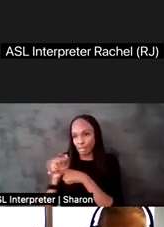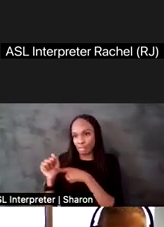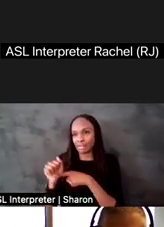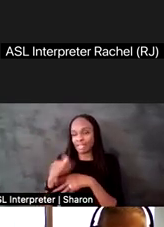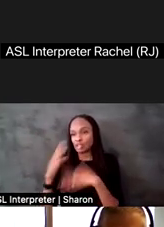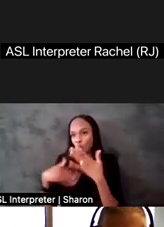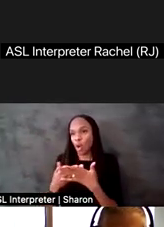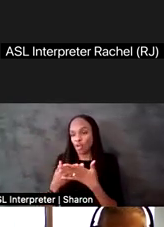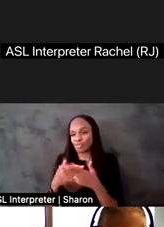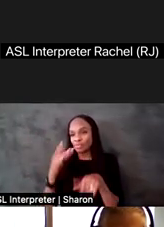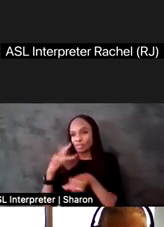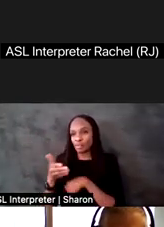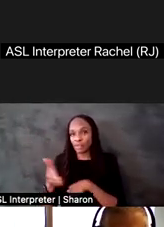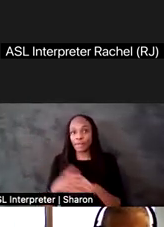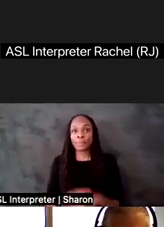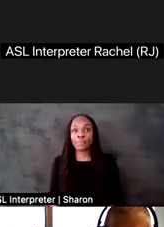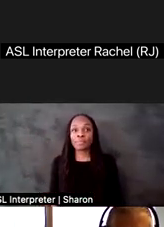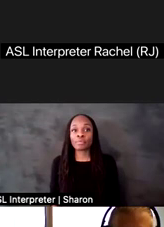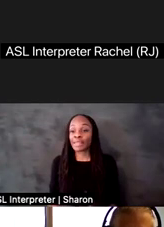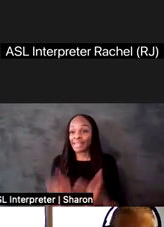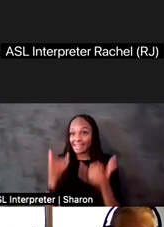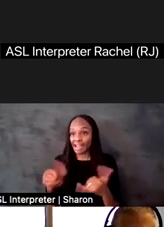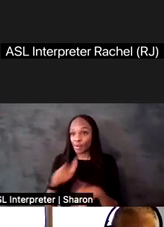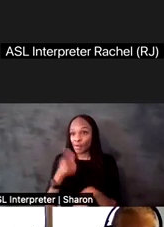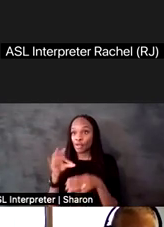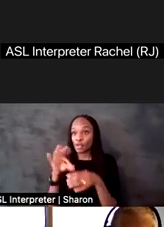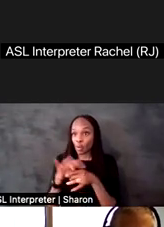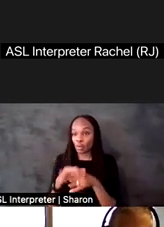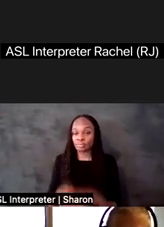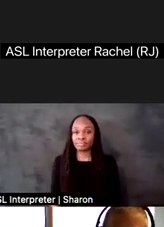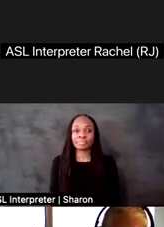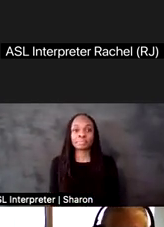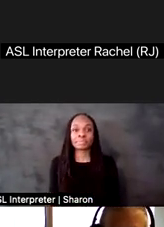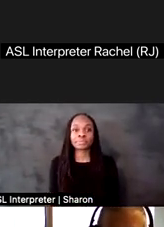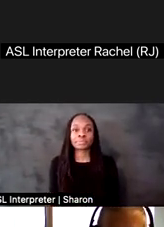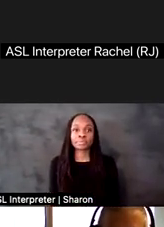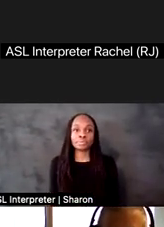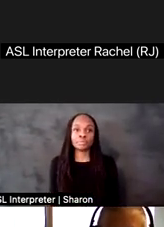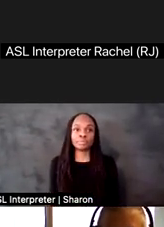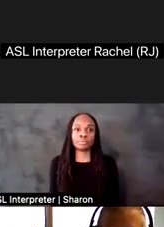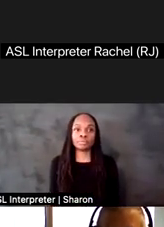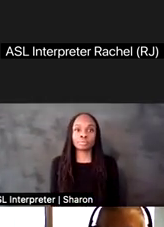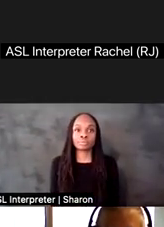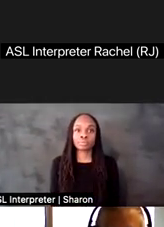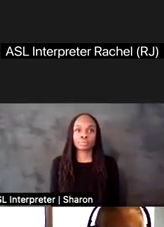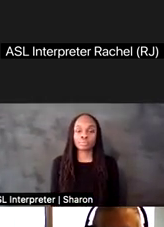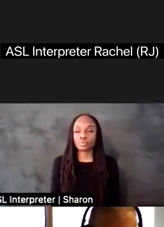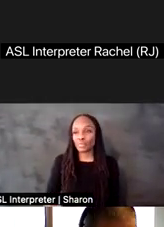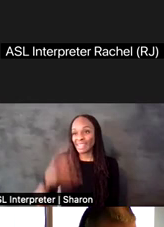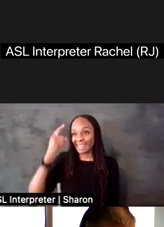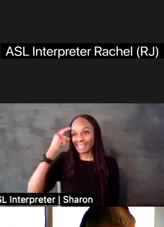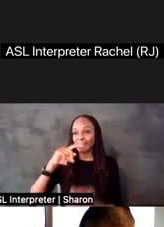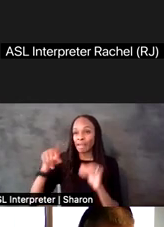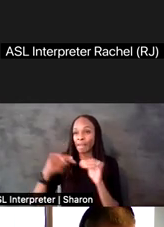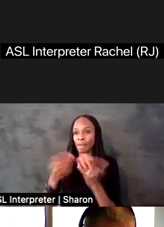So again, we're now to a point for another poll, and think about what you're going to do